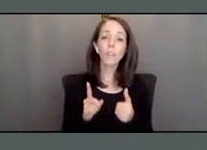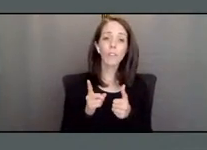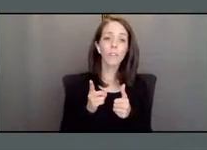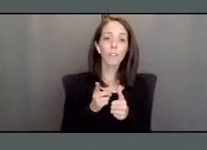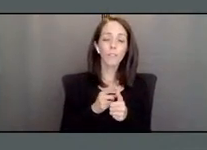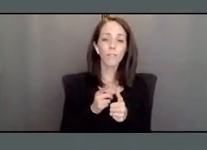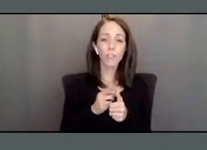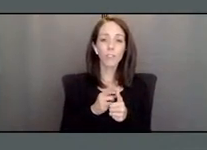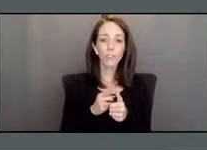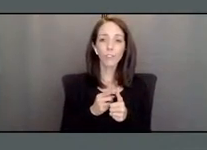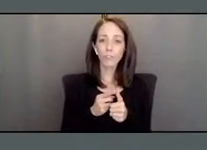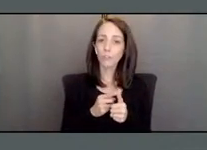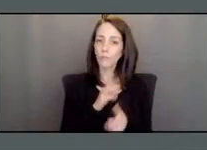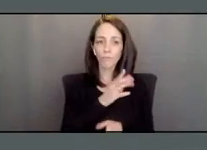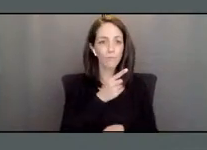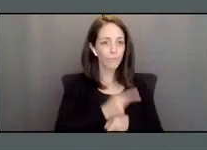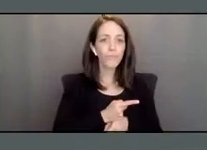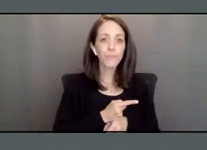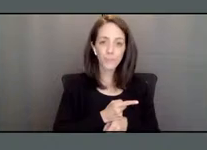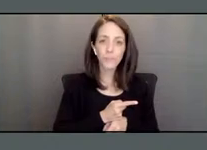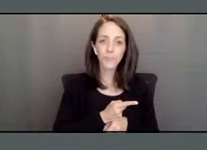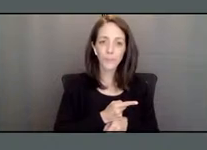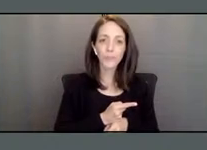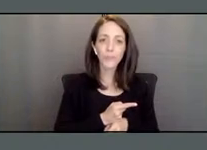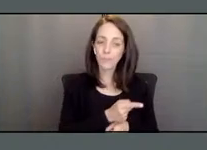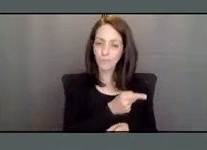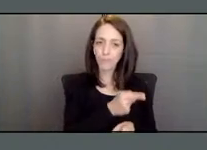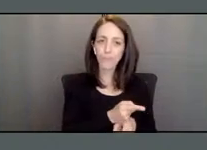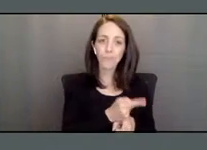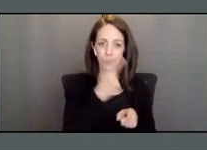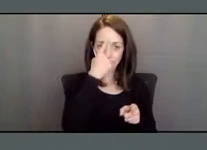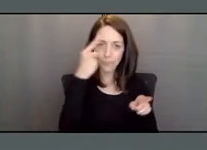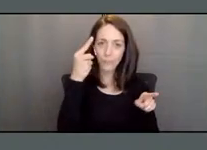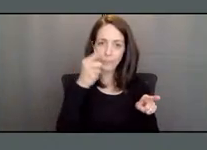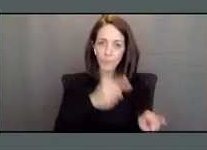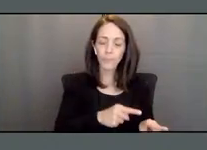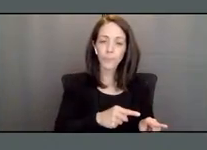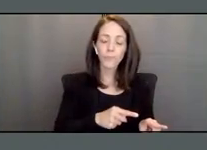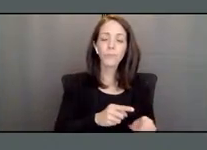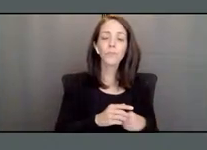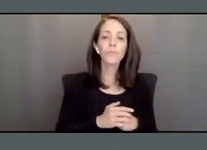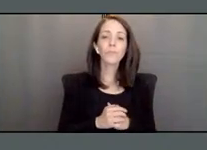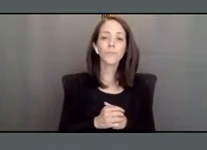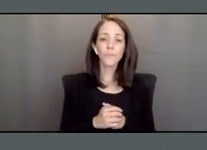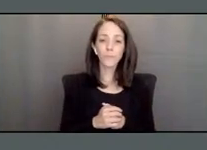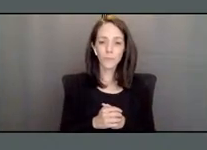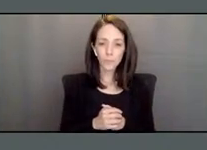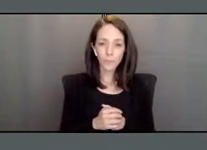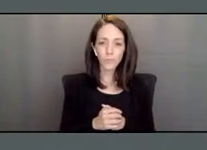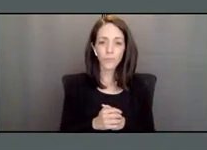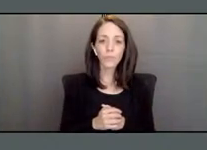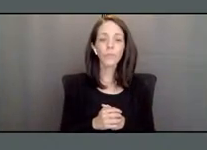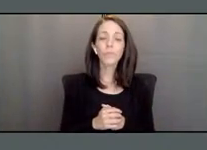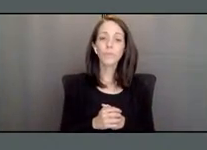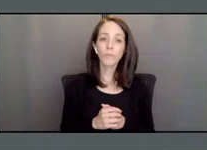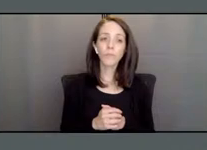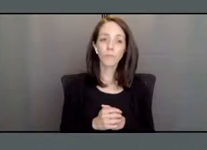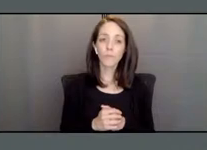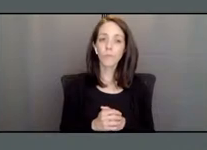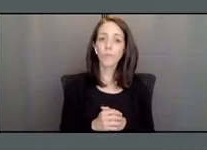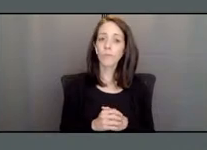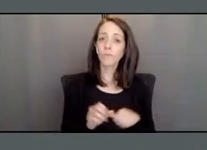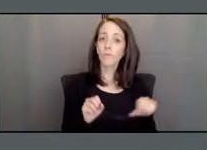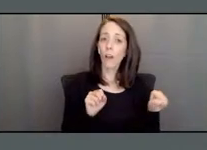you're absolutely correct in that abilities is an aspect of diversity.